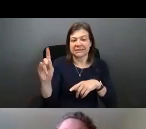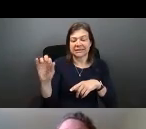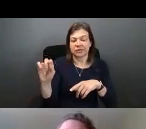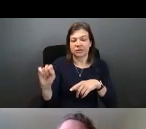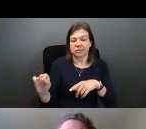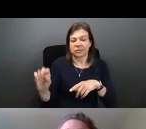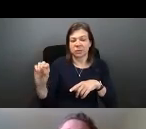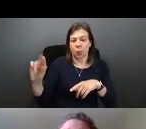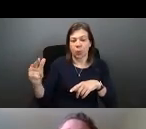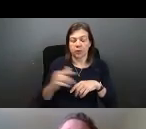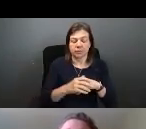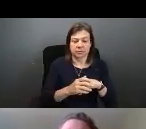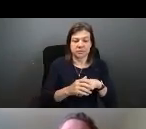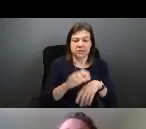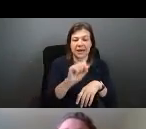sslitvak@kennedy-center.org. So that's